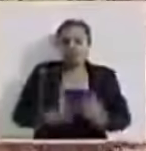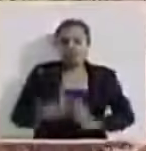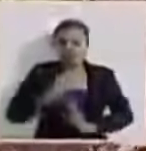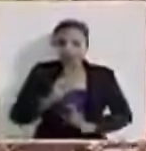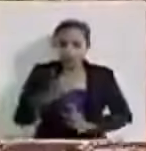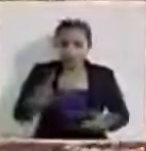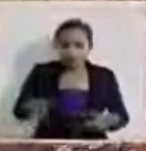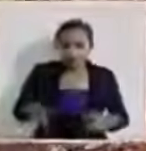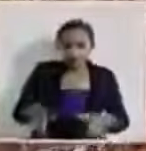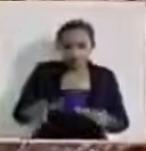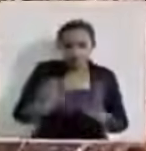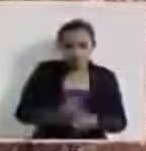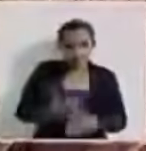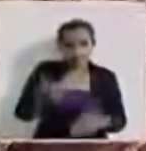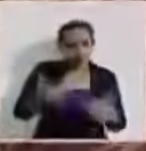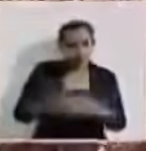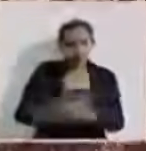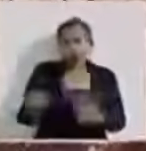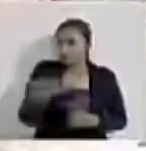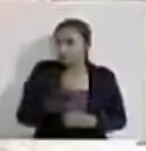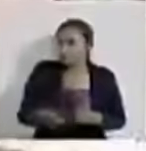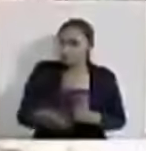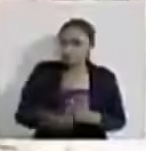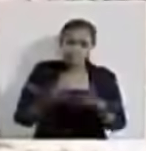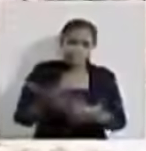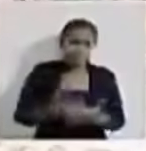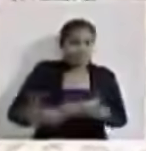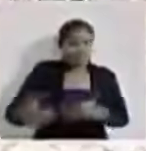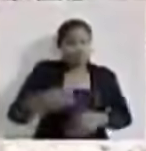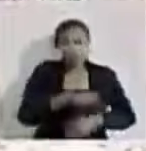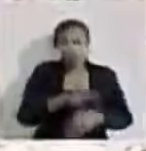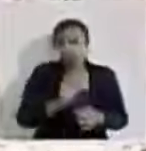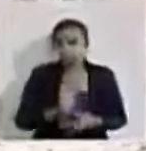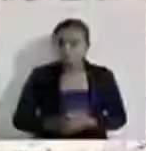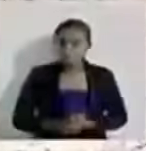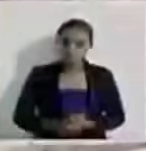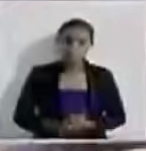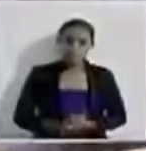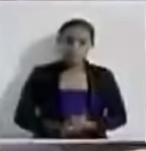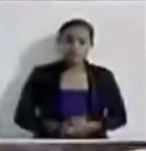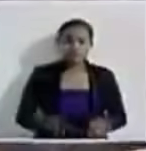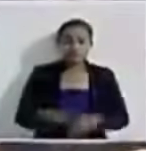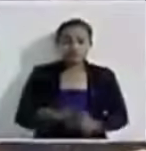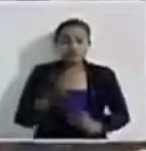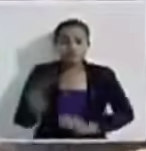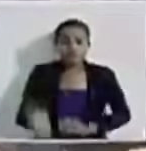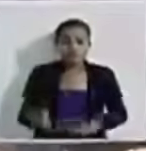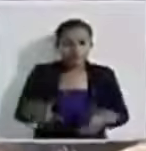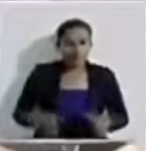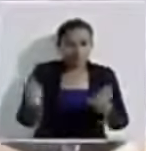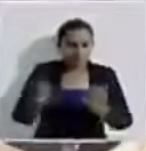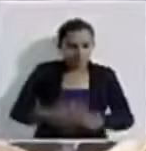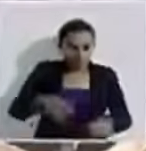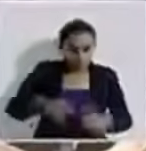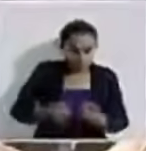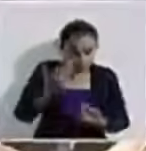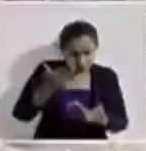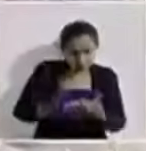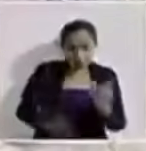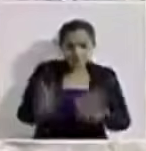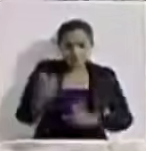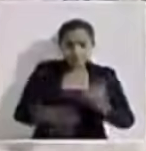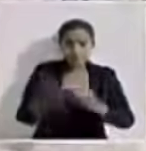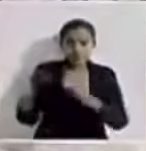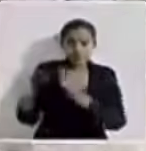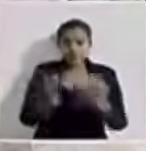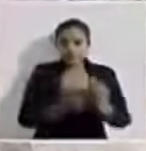renovated for a prolonged period of time. Due to its dilapidated state, residents of two villages are forced to trek